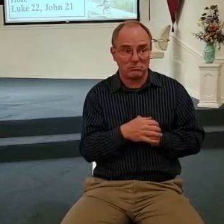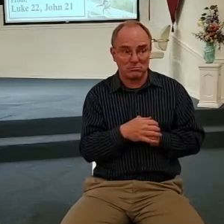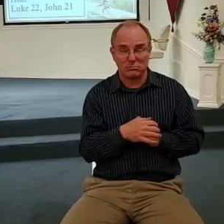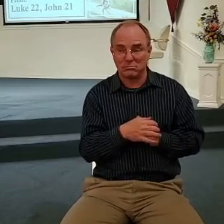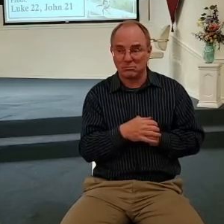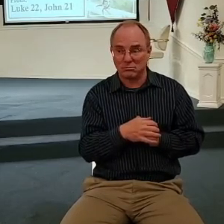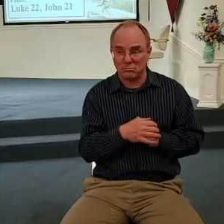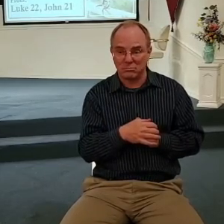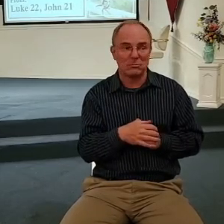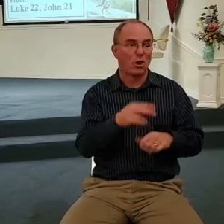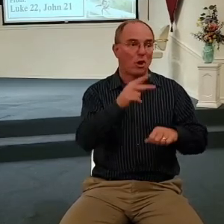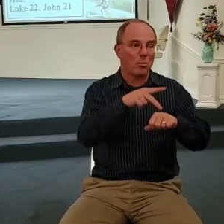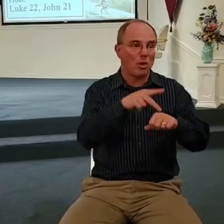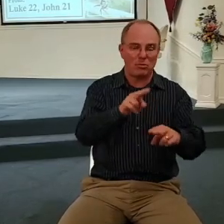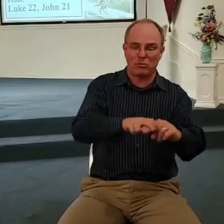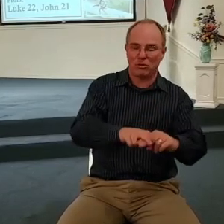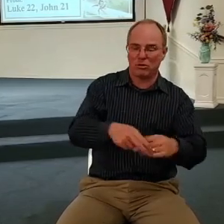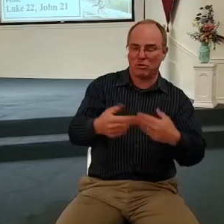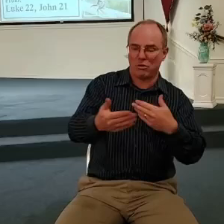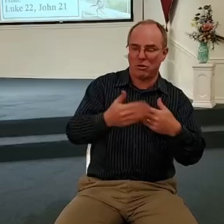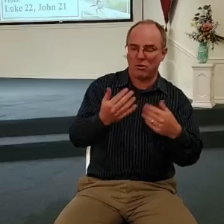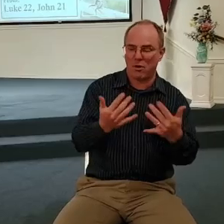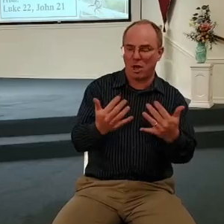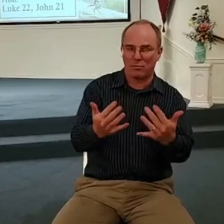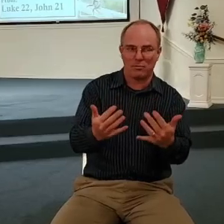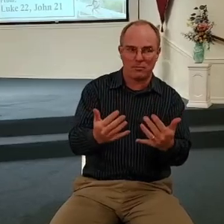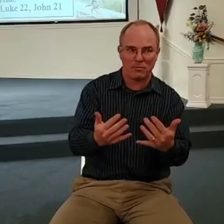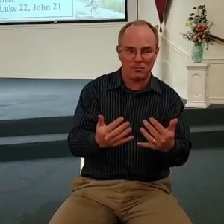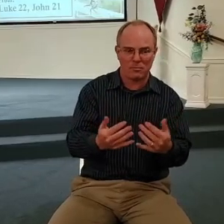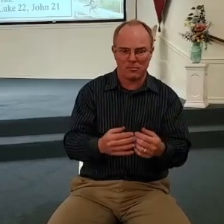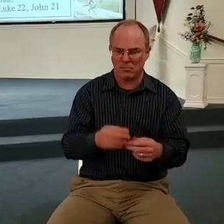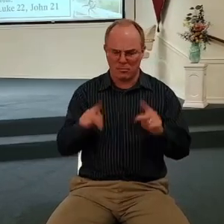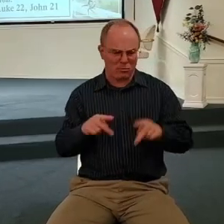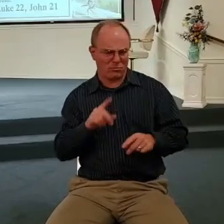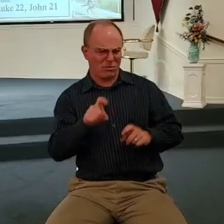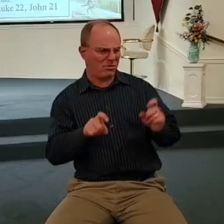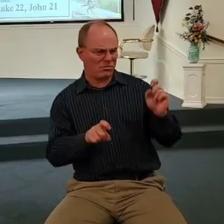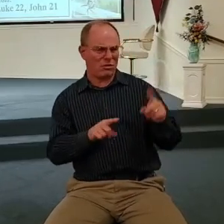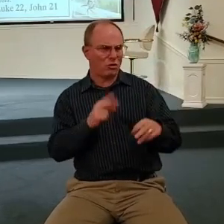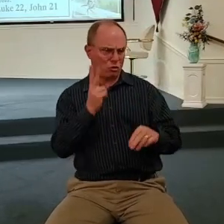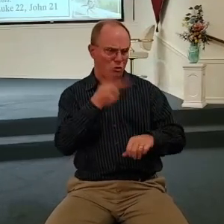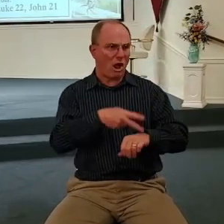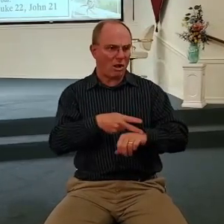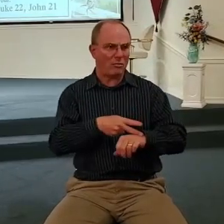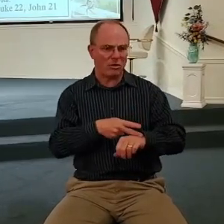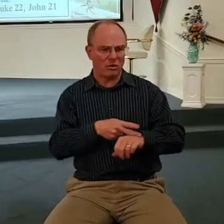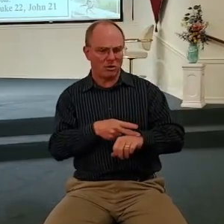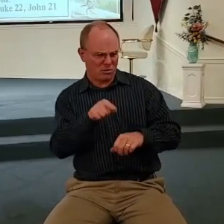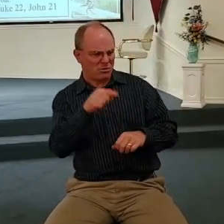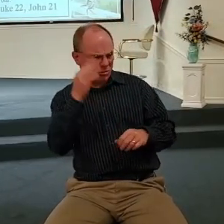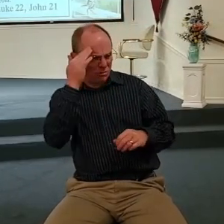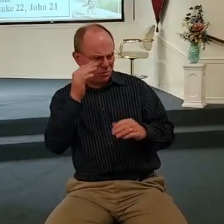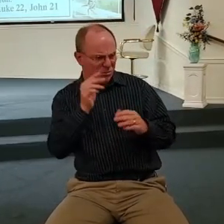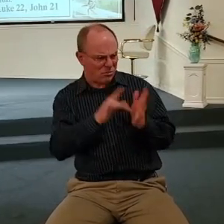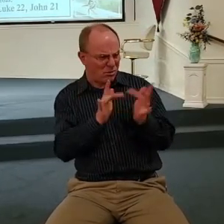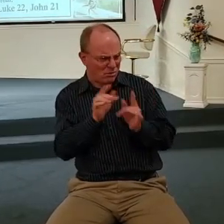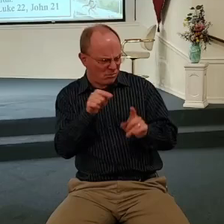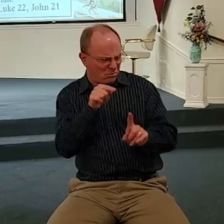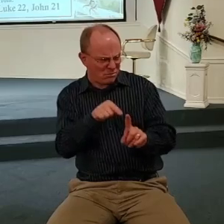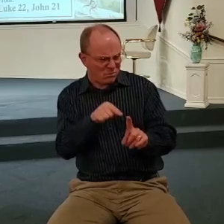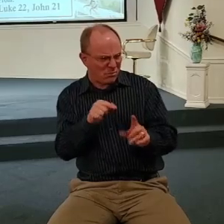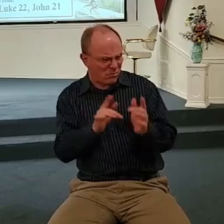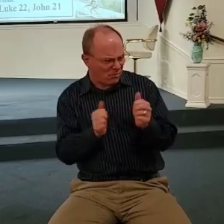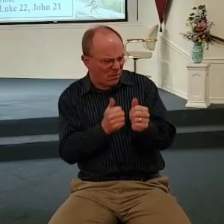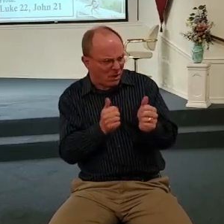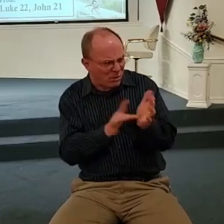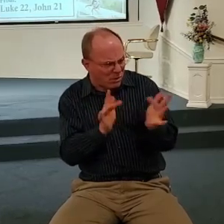He sits down next to a fire. He's questioned twice as to his knowledge of Jesus and his commitment to Jesus.